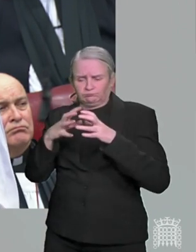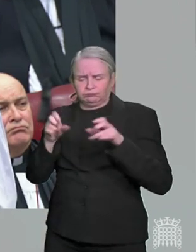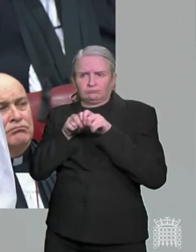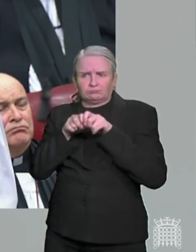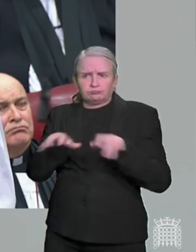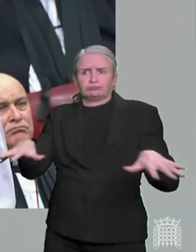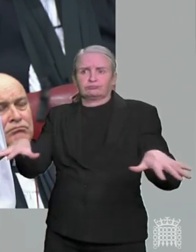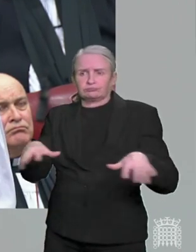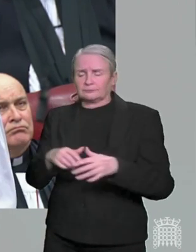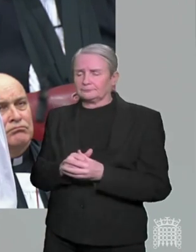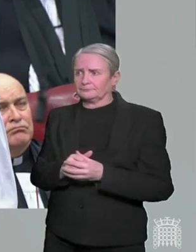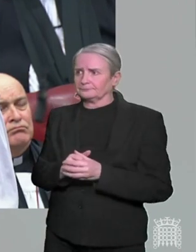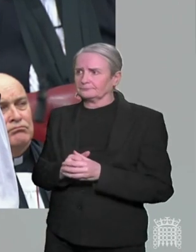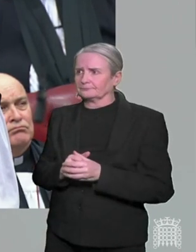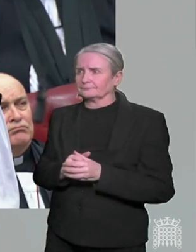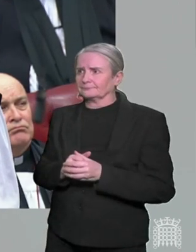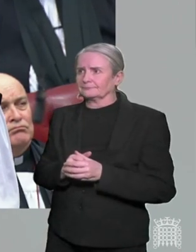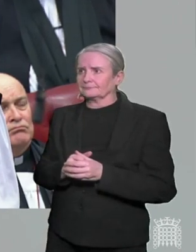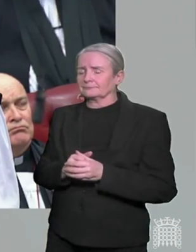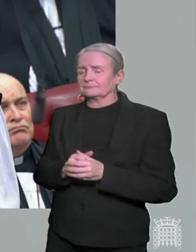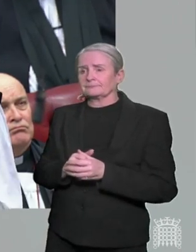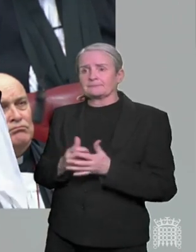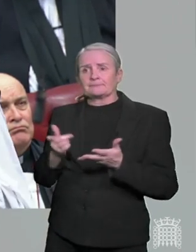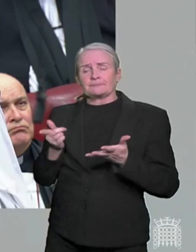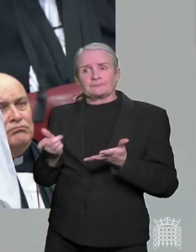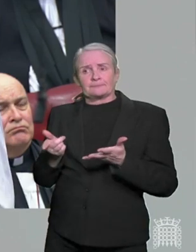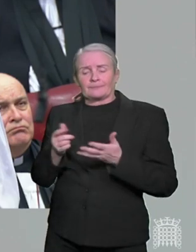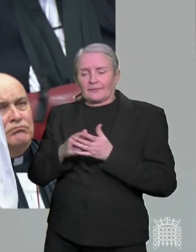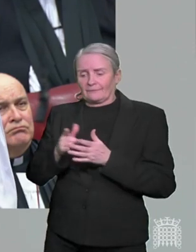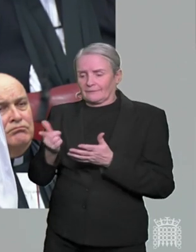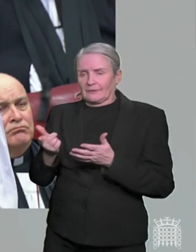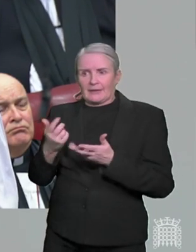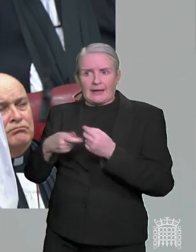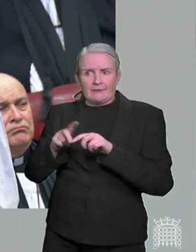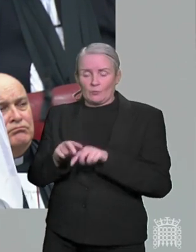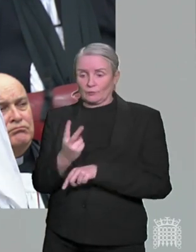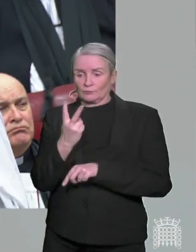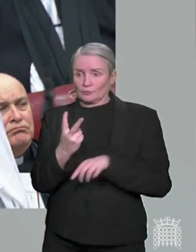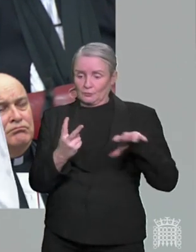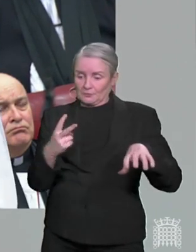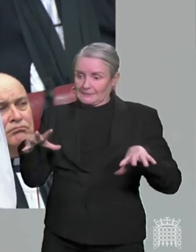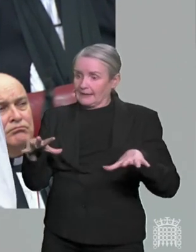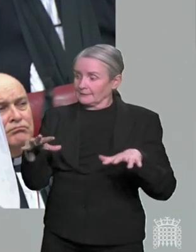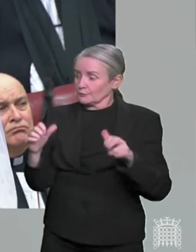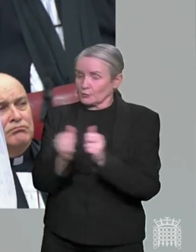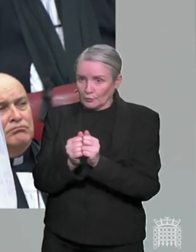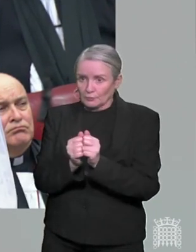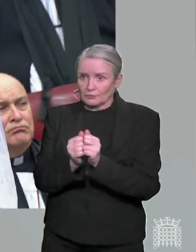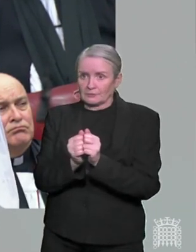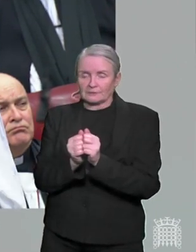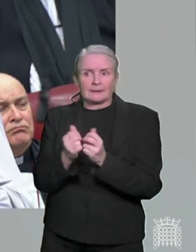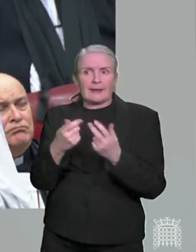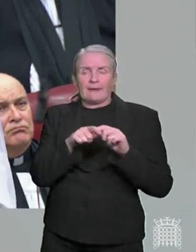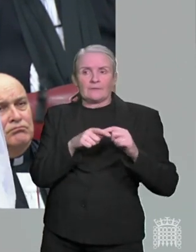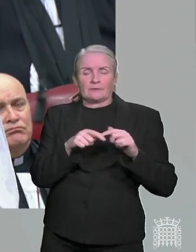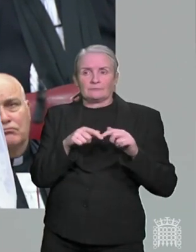the practicalities for them of preparing for or aiding a two-state solution where the flow of refugees towards